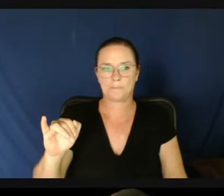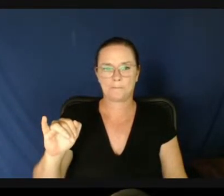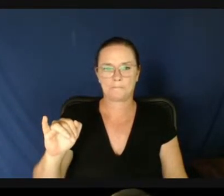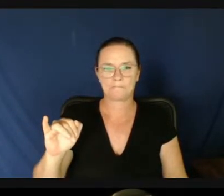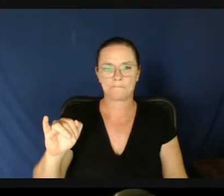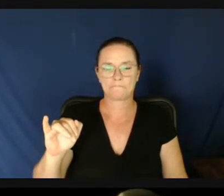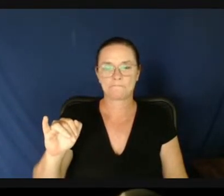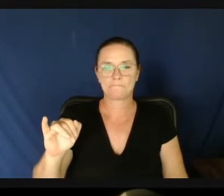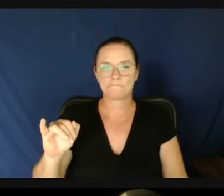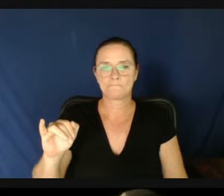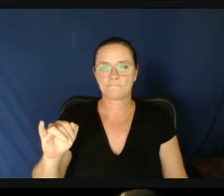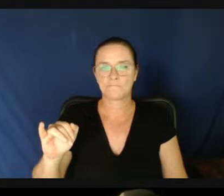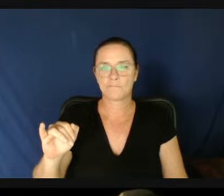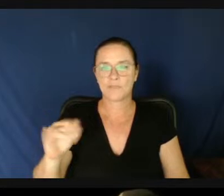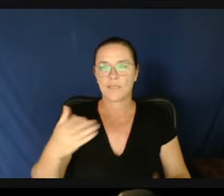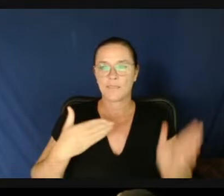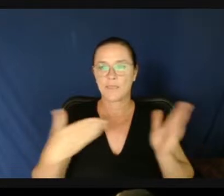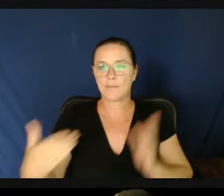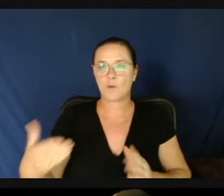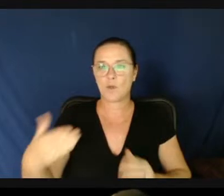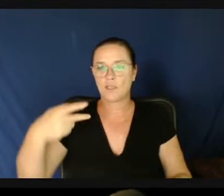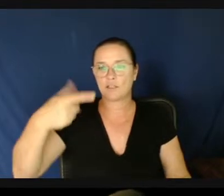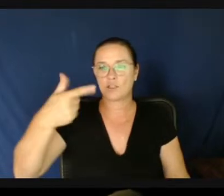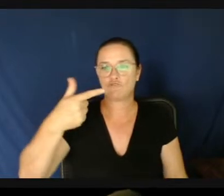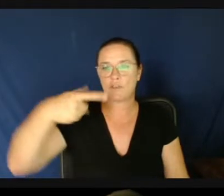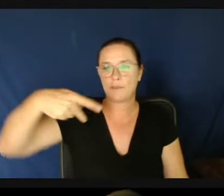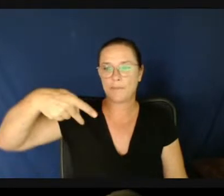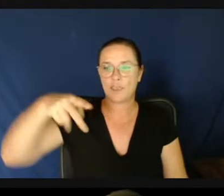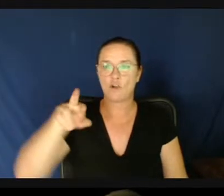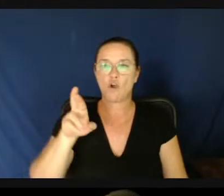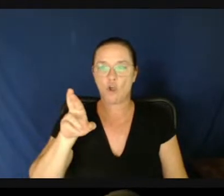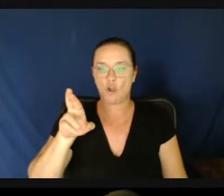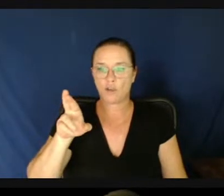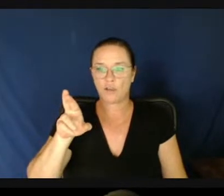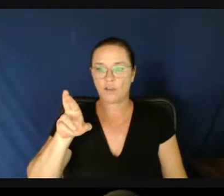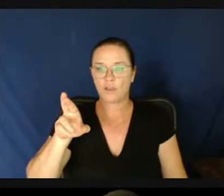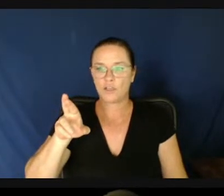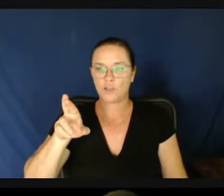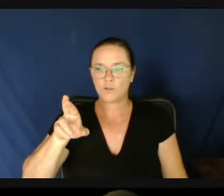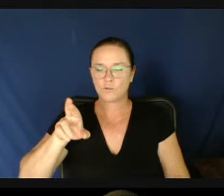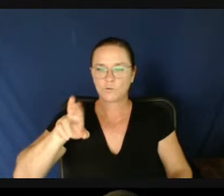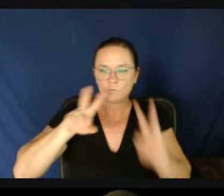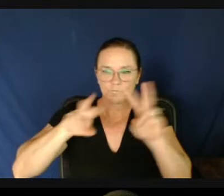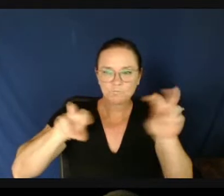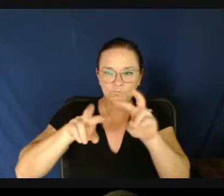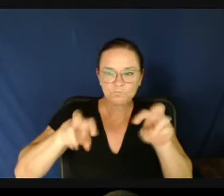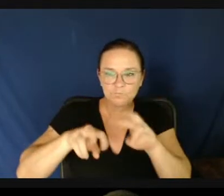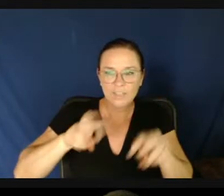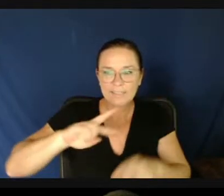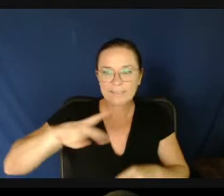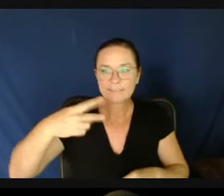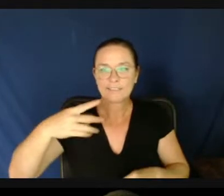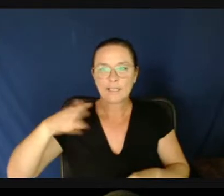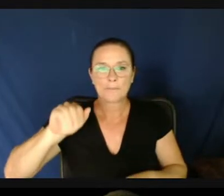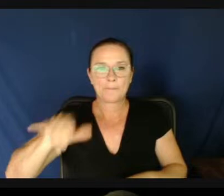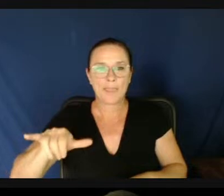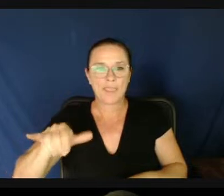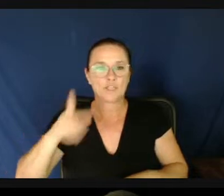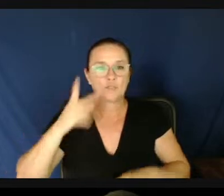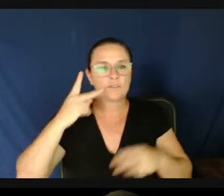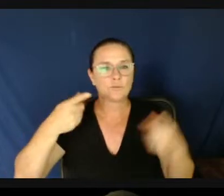here, ground penetrating radar to do a survey in Second Bay to study the internal features of the